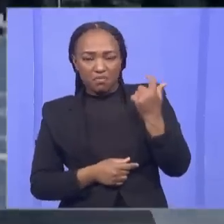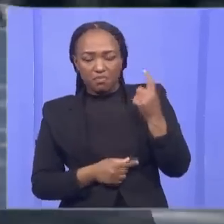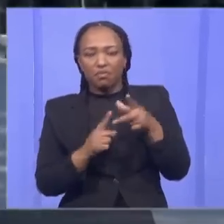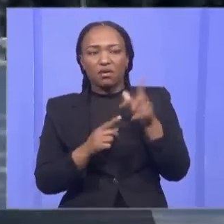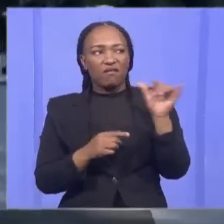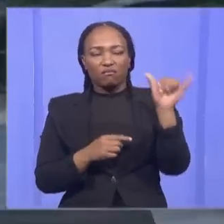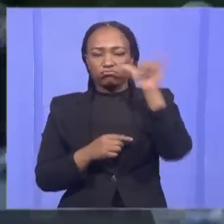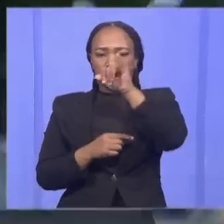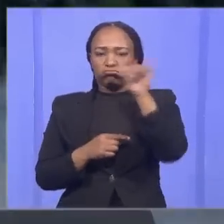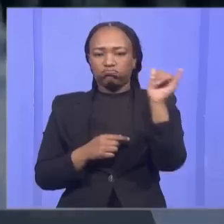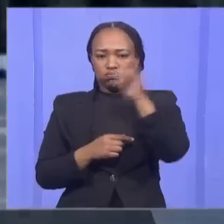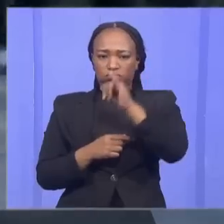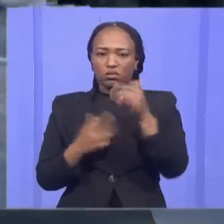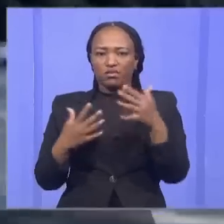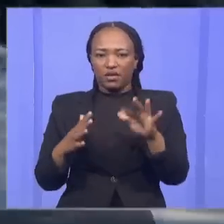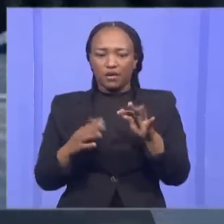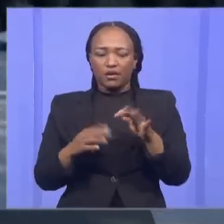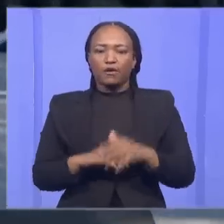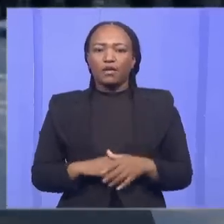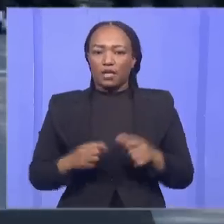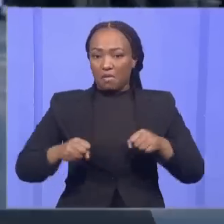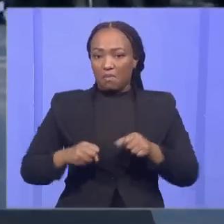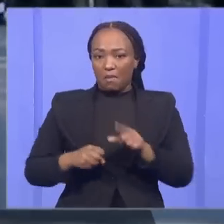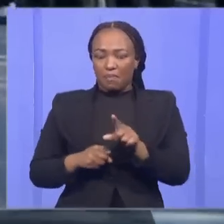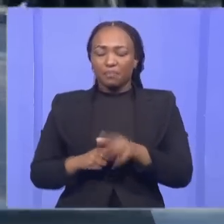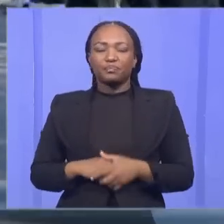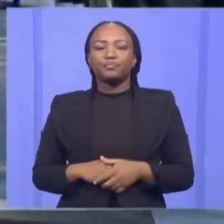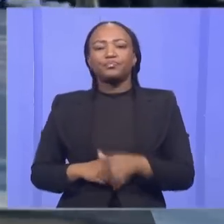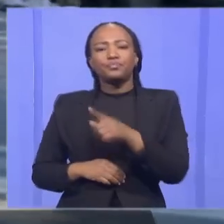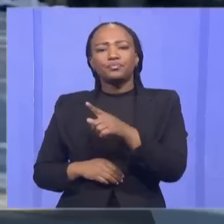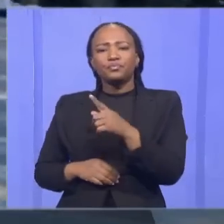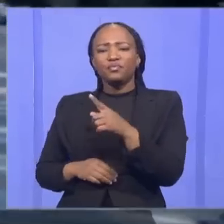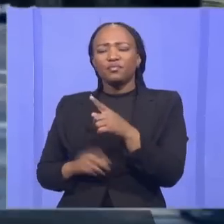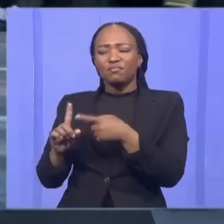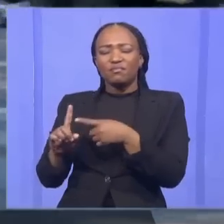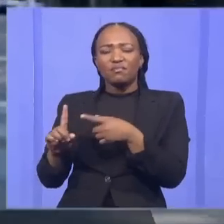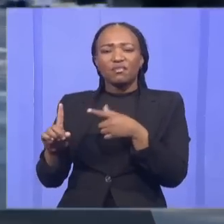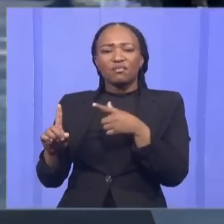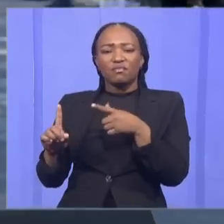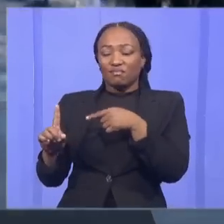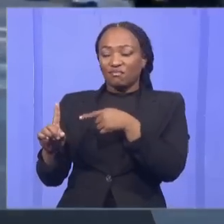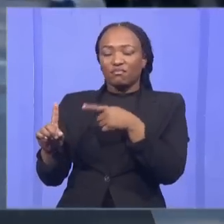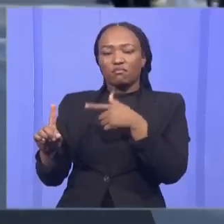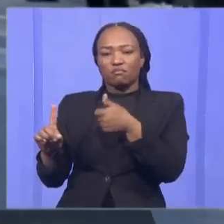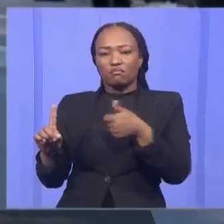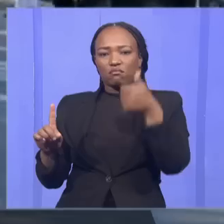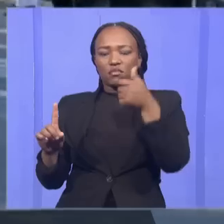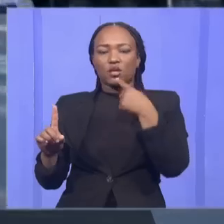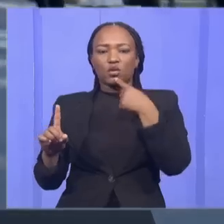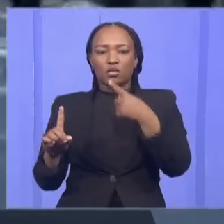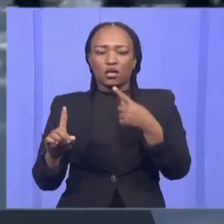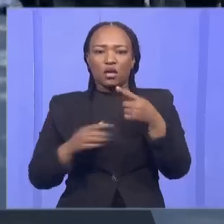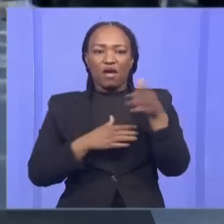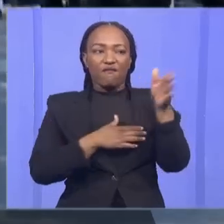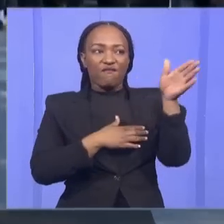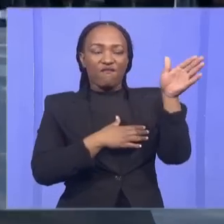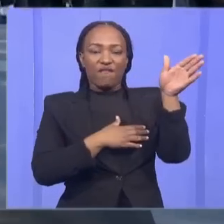the lining of the route, Brigadier General, you said, and we've noticed, you saw the flag bearers